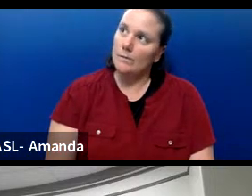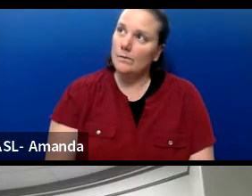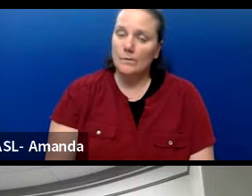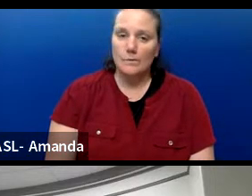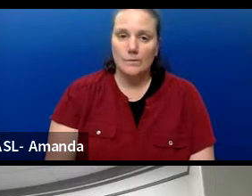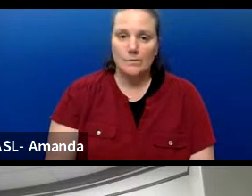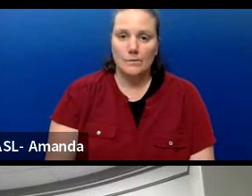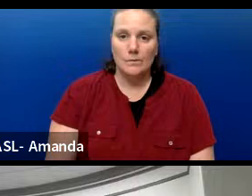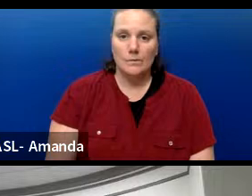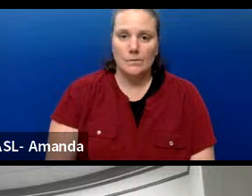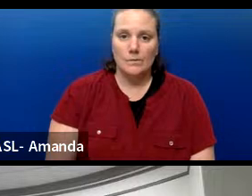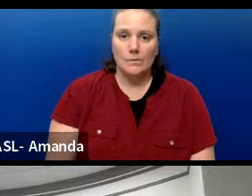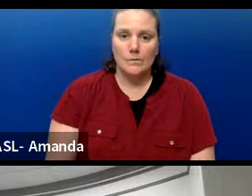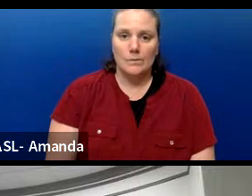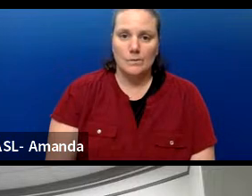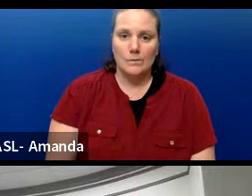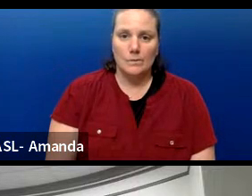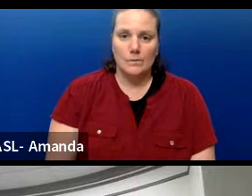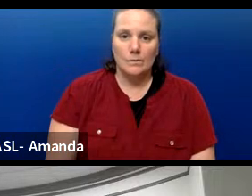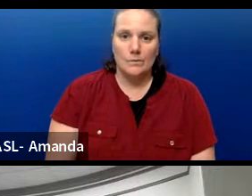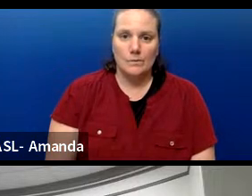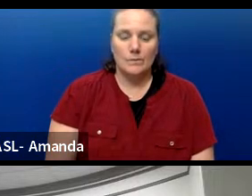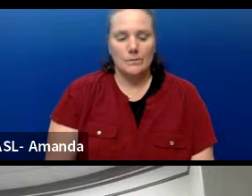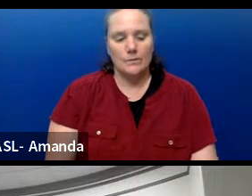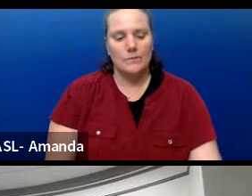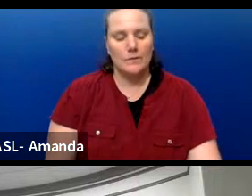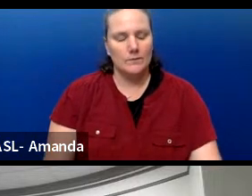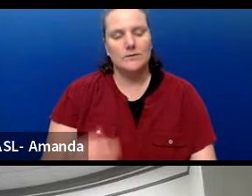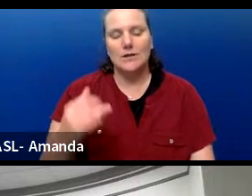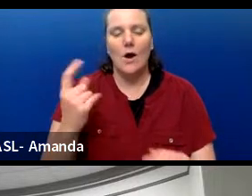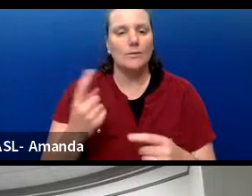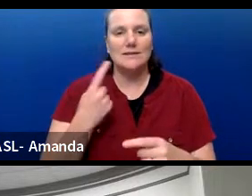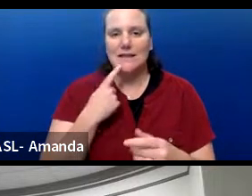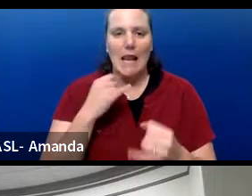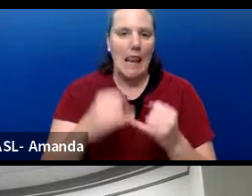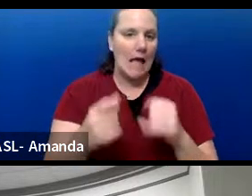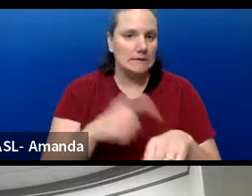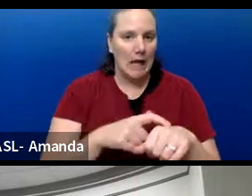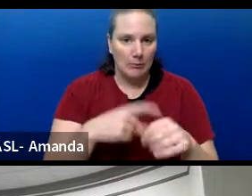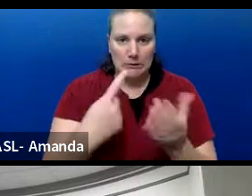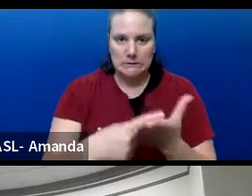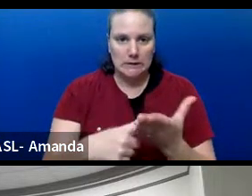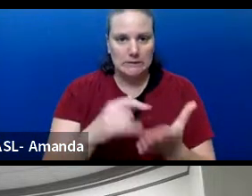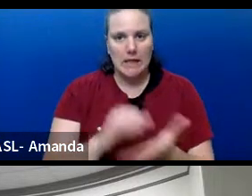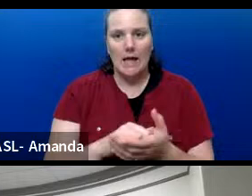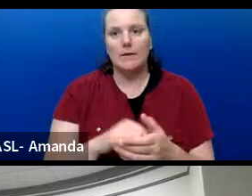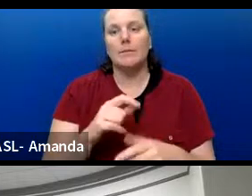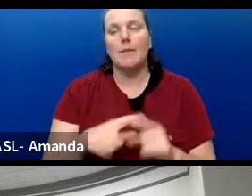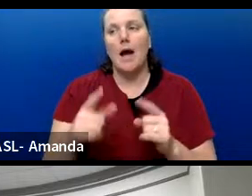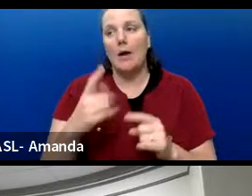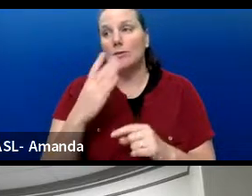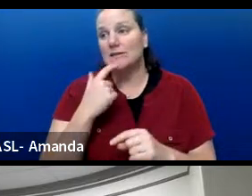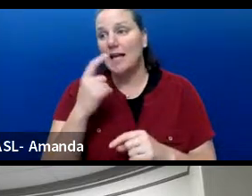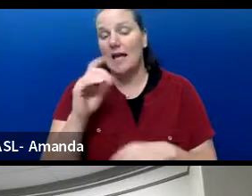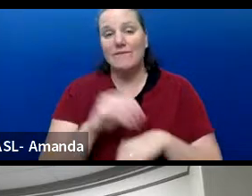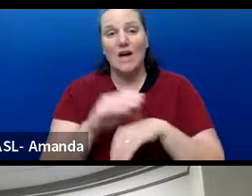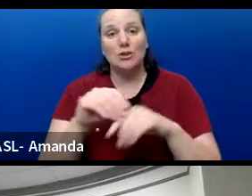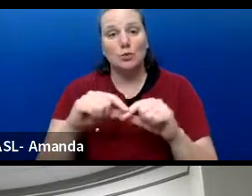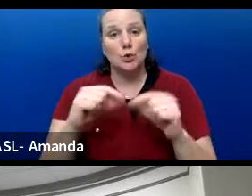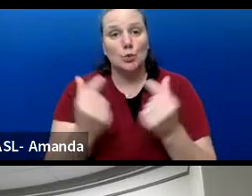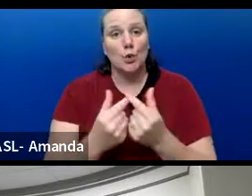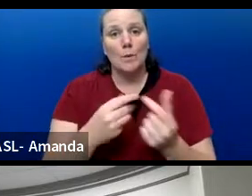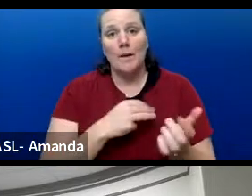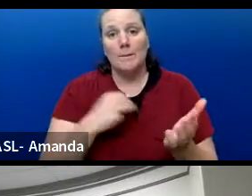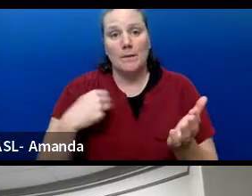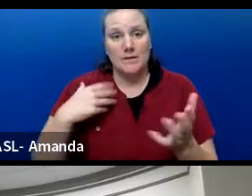always feel bad saying it's the last time, and while it's the last time we'll discuss it, I will say if advisory group members have additions that you can